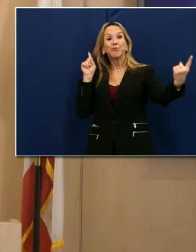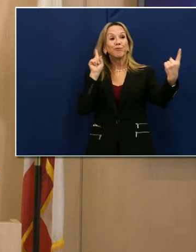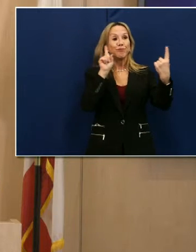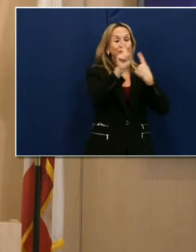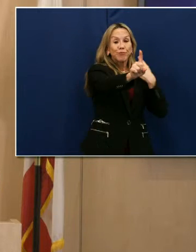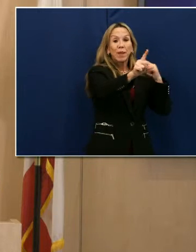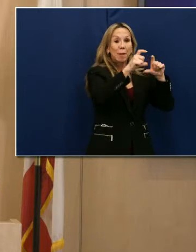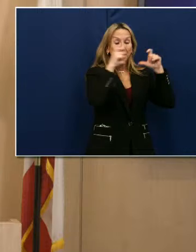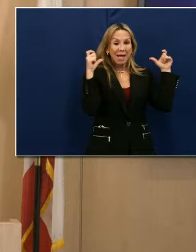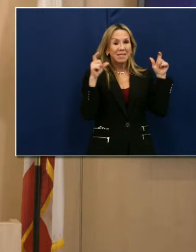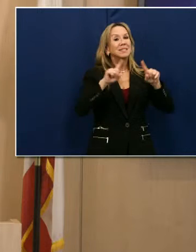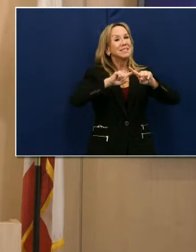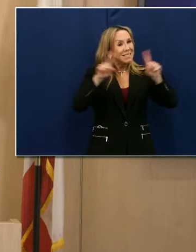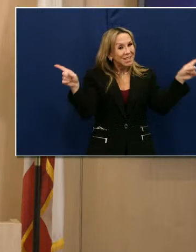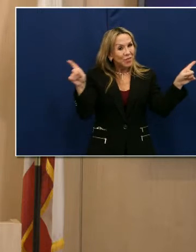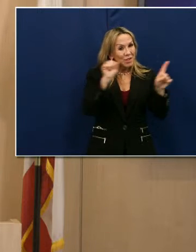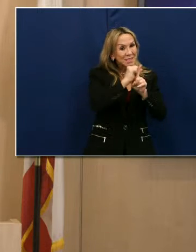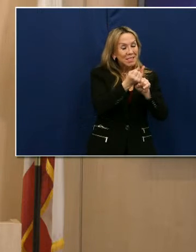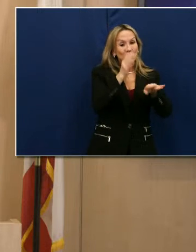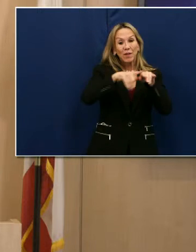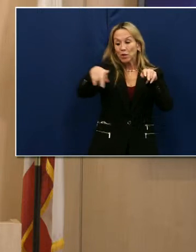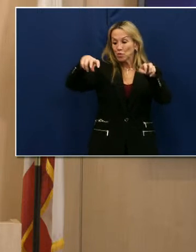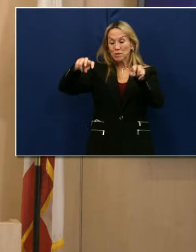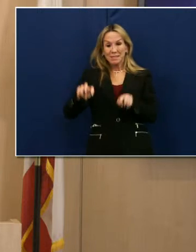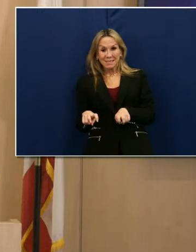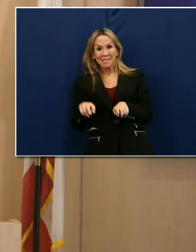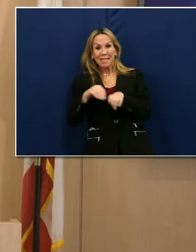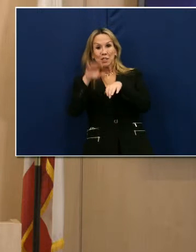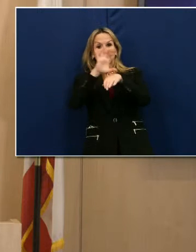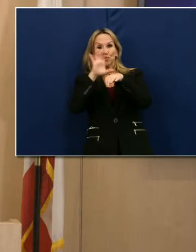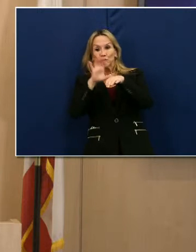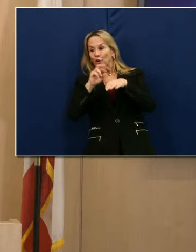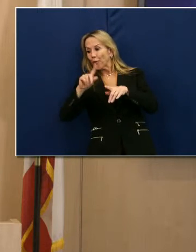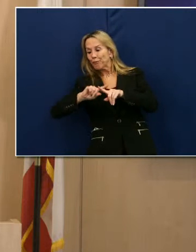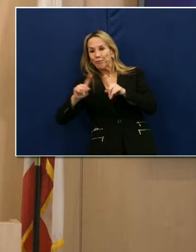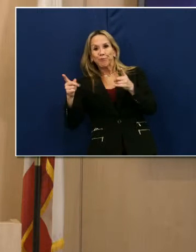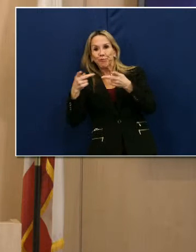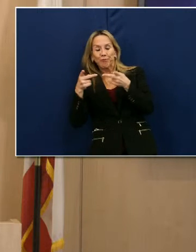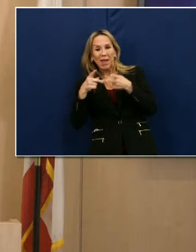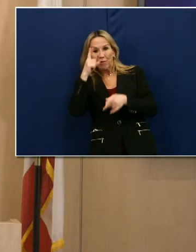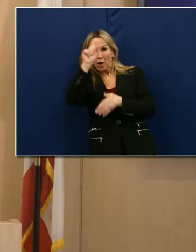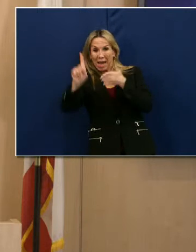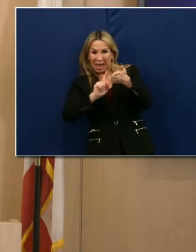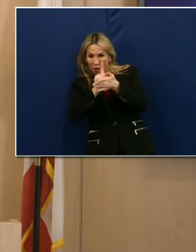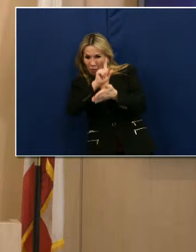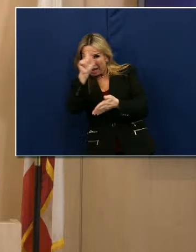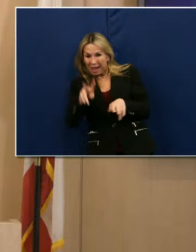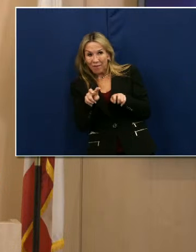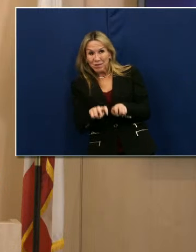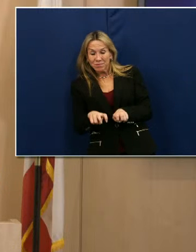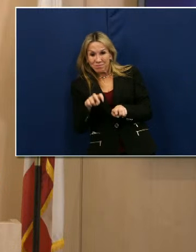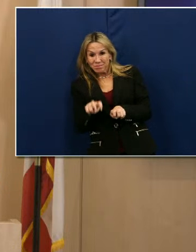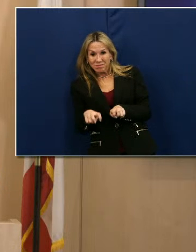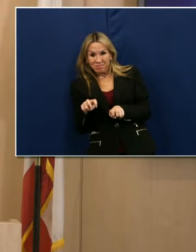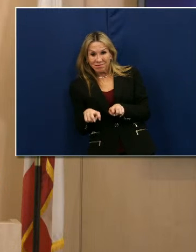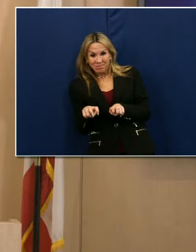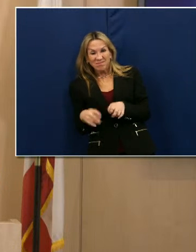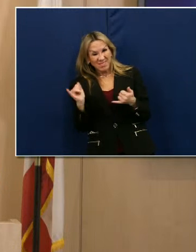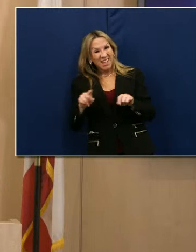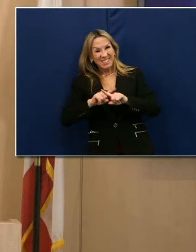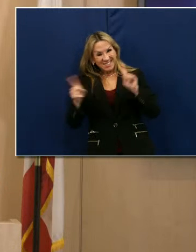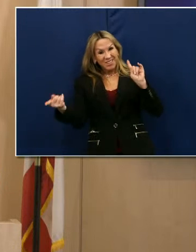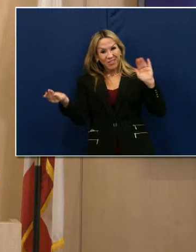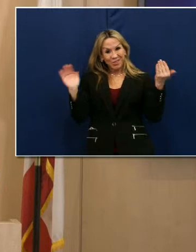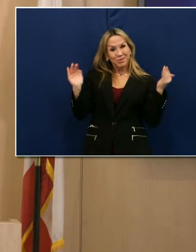mask versus sitting next to someone for an hour and a half in a different environment. And so we continue to advise against that, and we'll